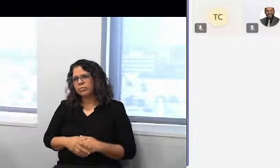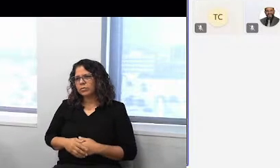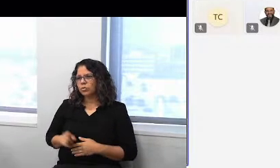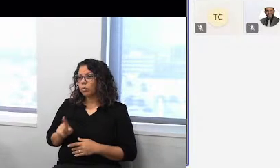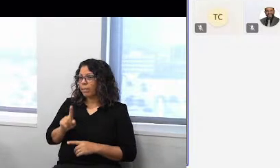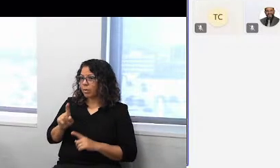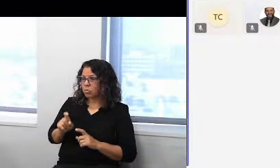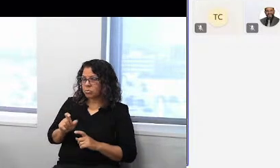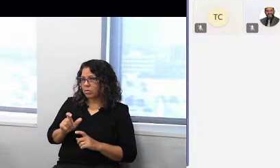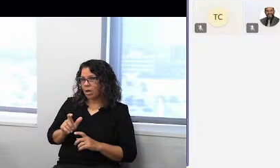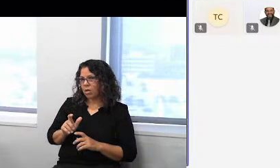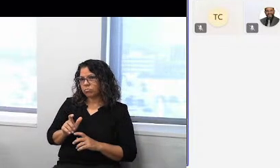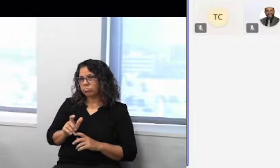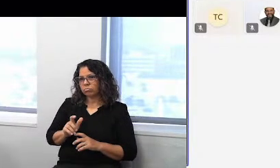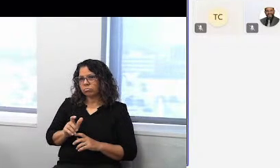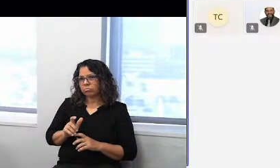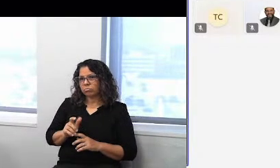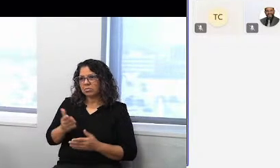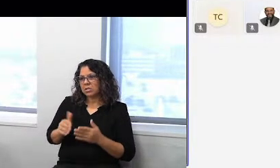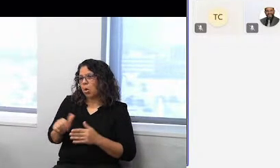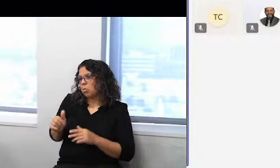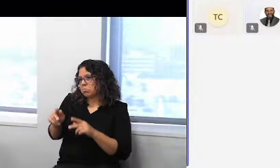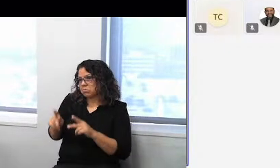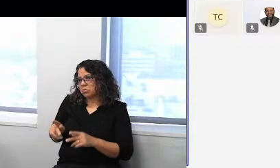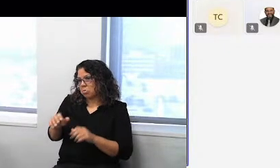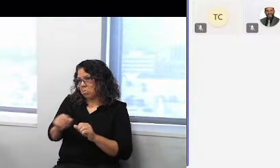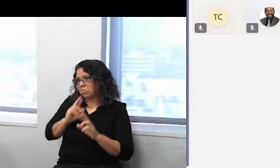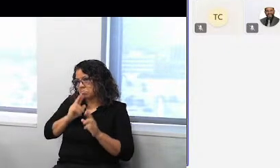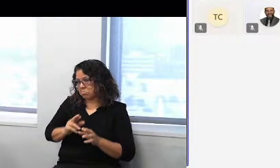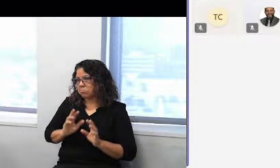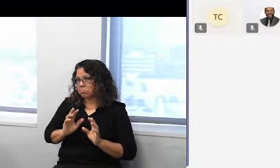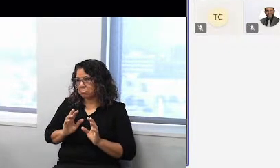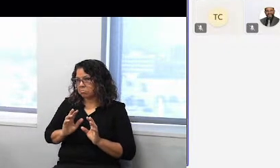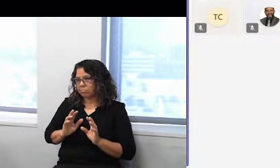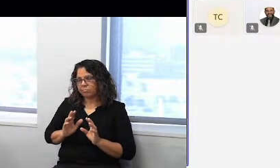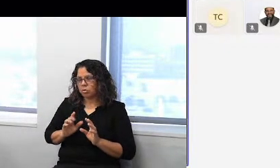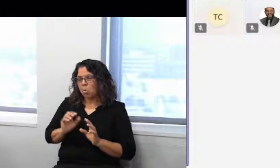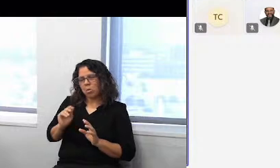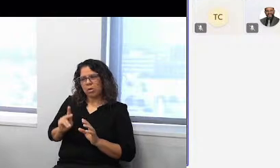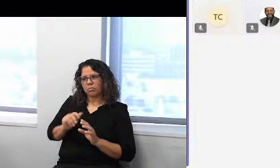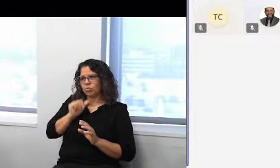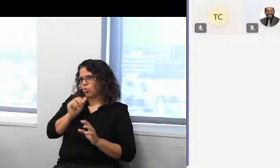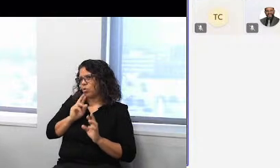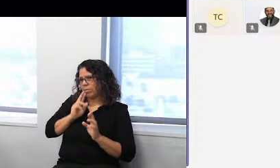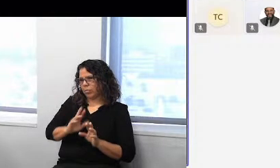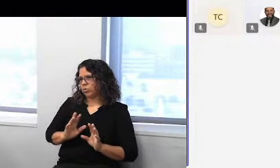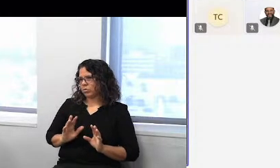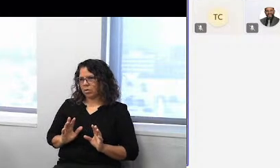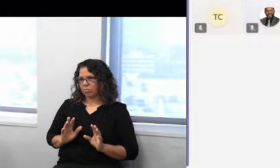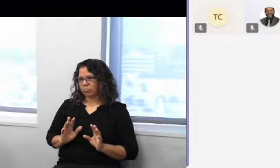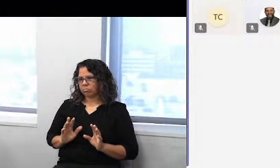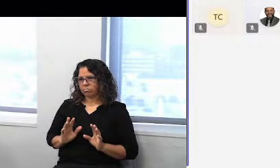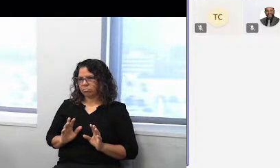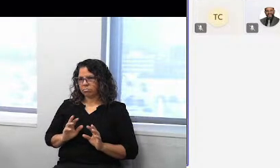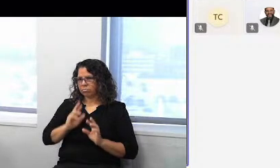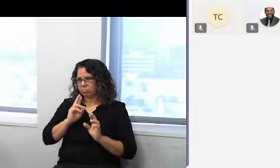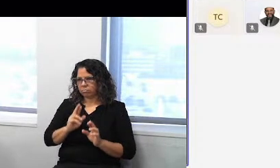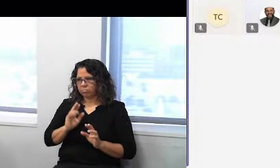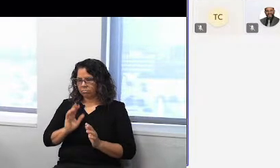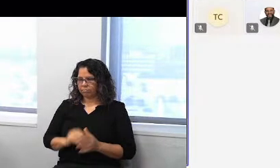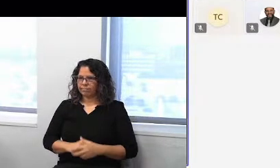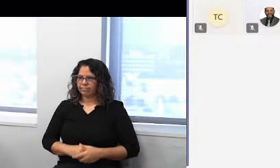another way to get these questions across. So don't answer anything that you don't find within your expertise and familiarity, as always.